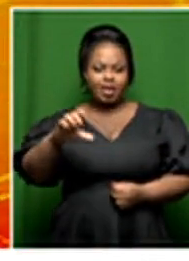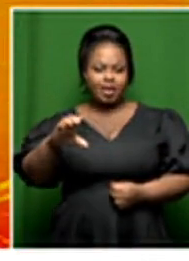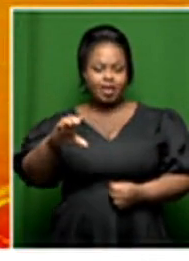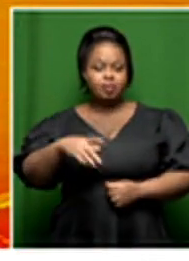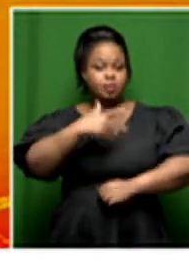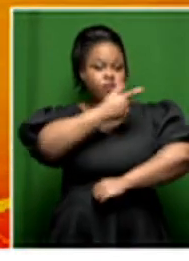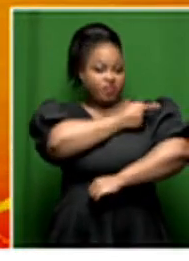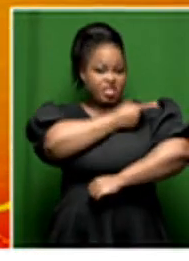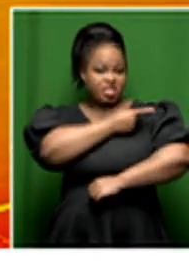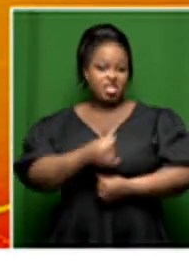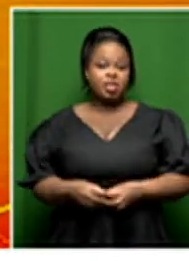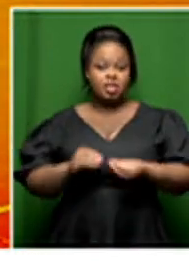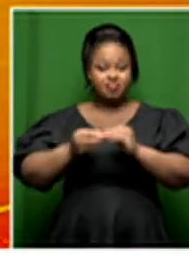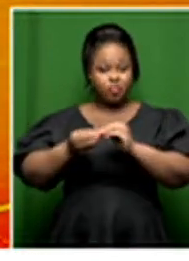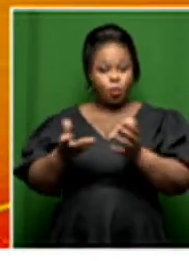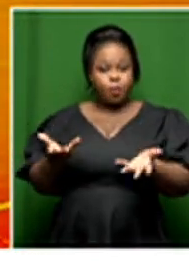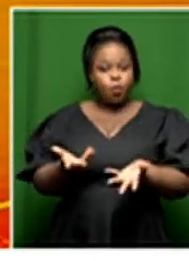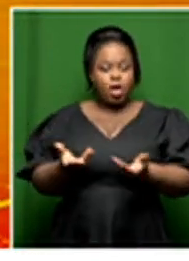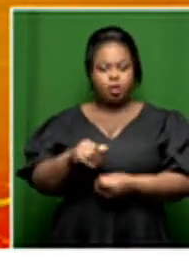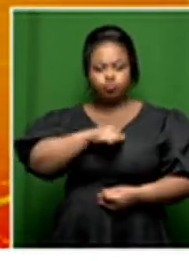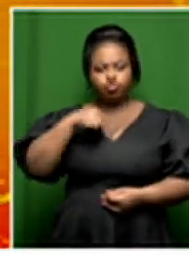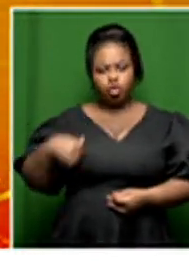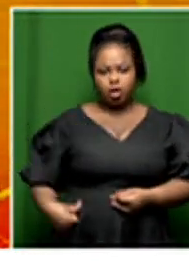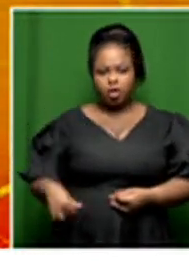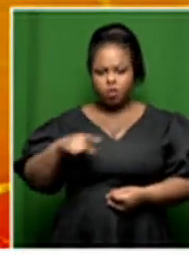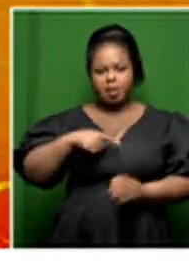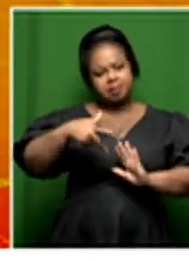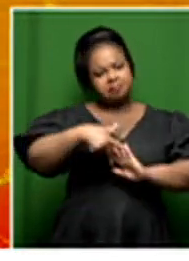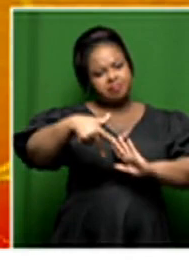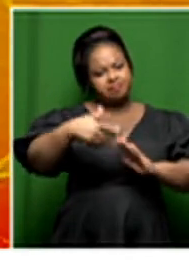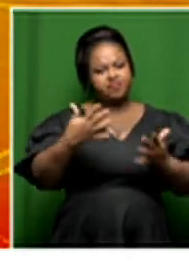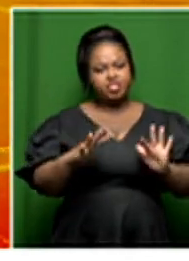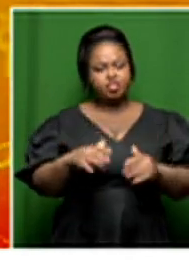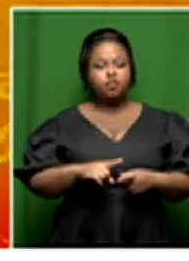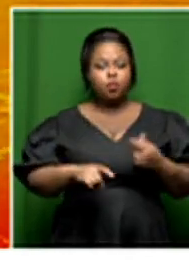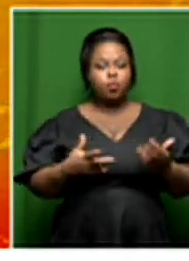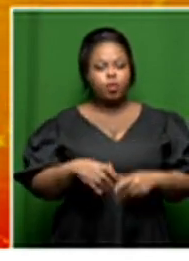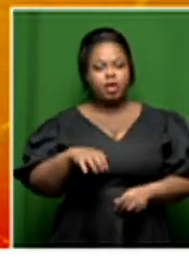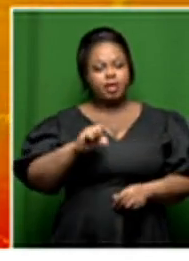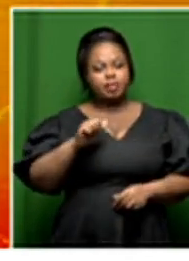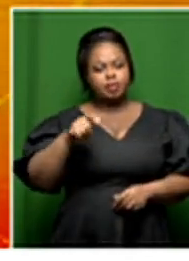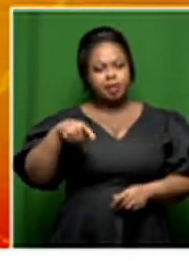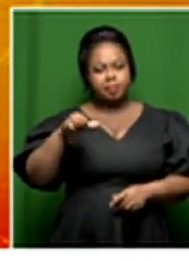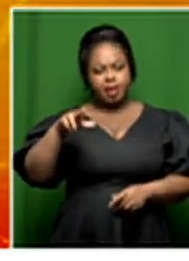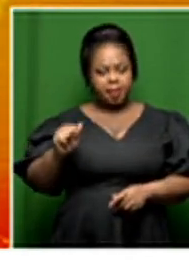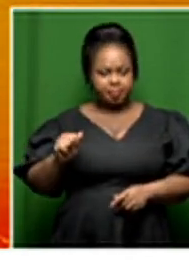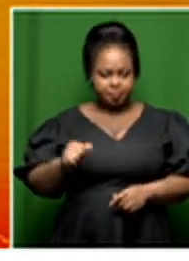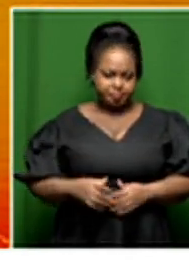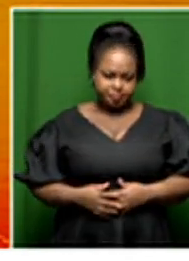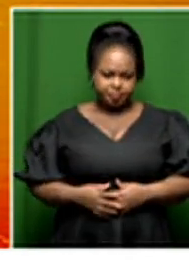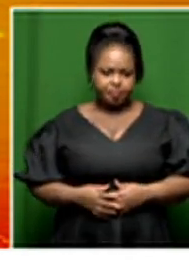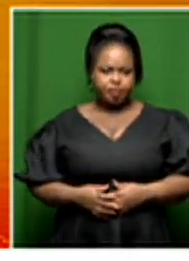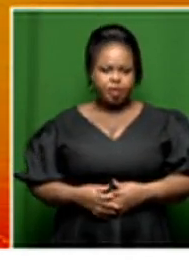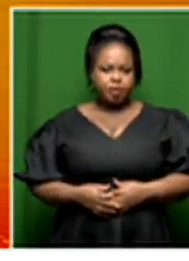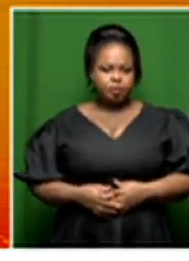Sinovac-CoronaVac vaccine, which is manufactured in China after it recently received conditional approval from the South African Health Products